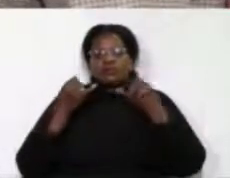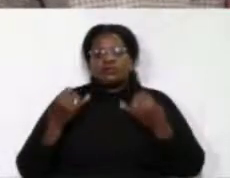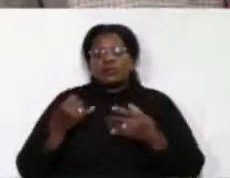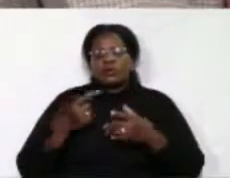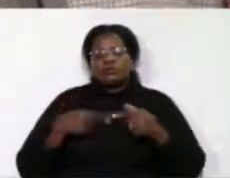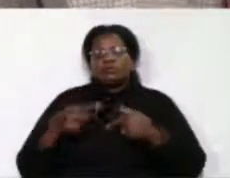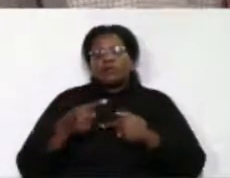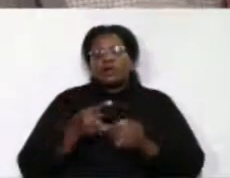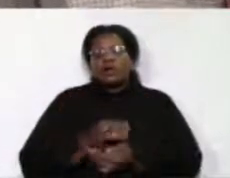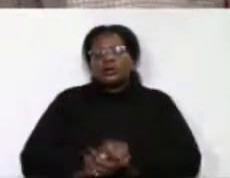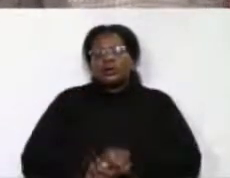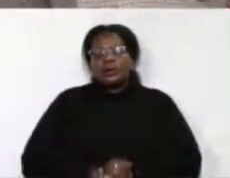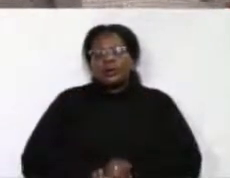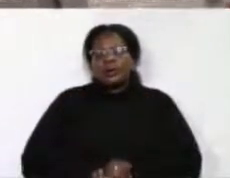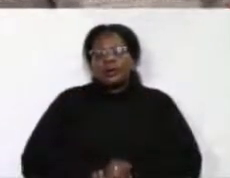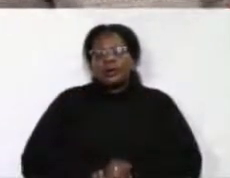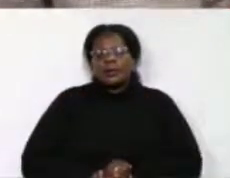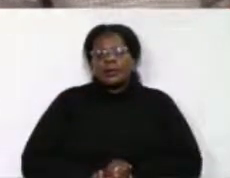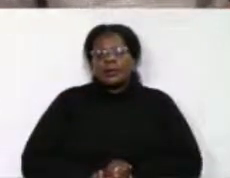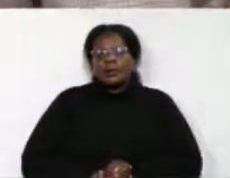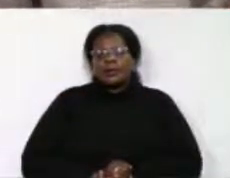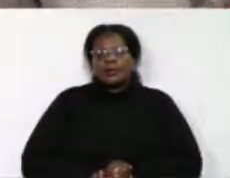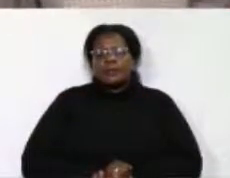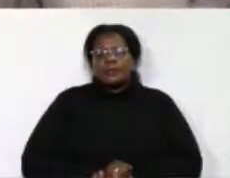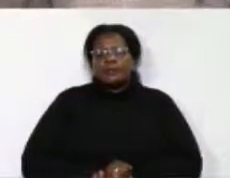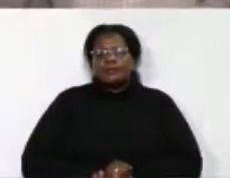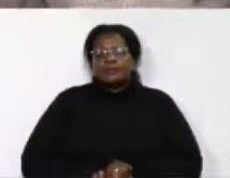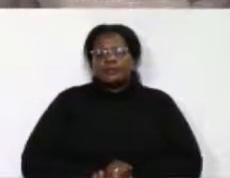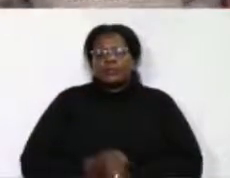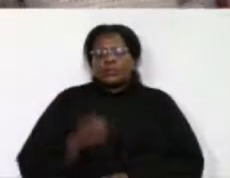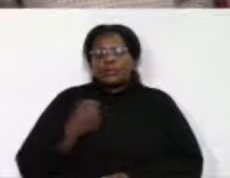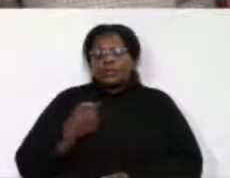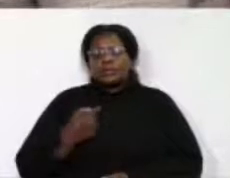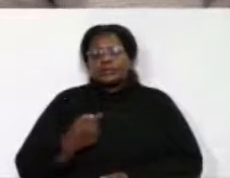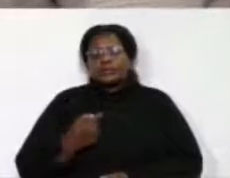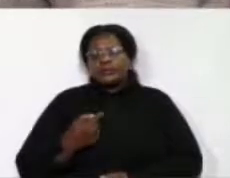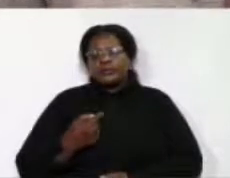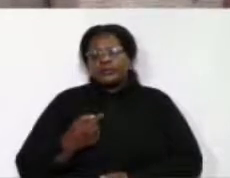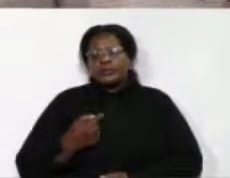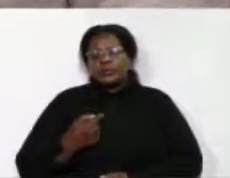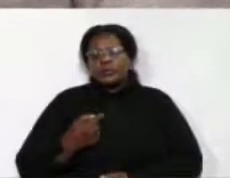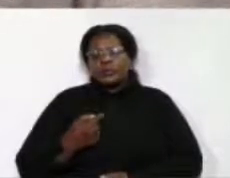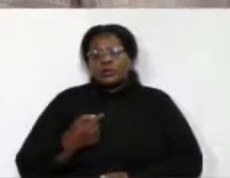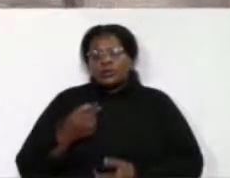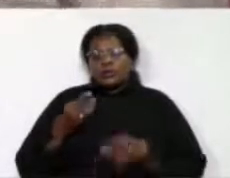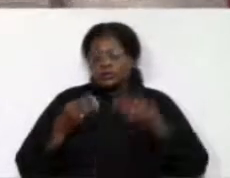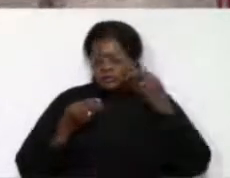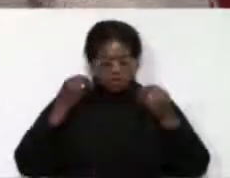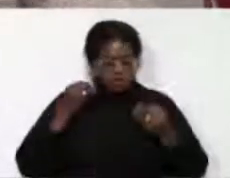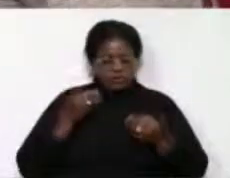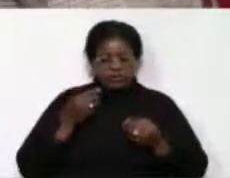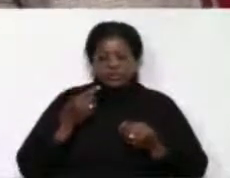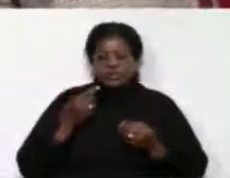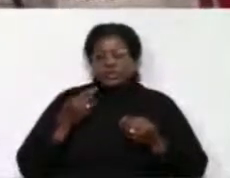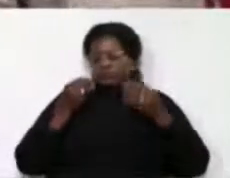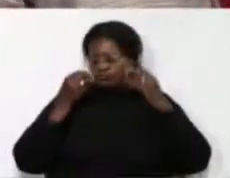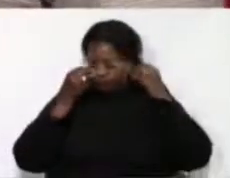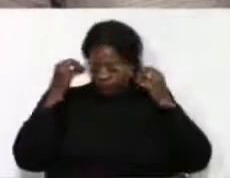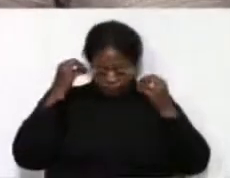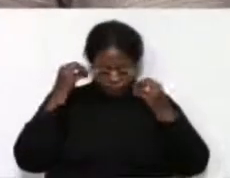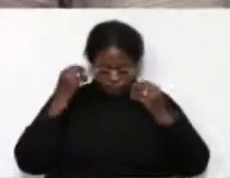it. Yeah. But I was quite pleased with myself, the formula I did, but it's also in the public domain. It's not